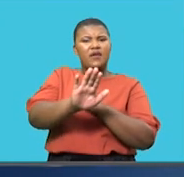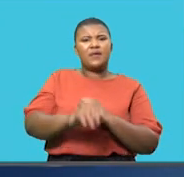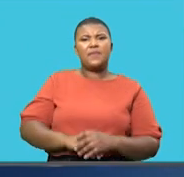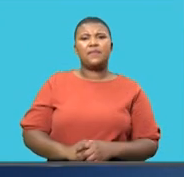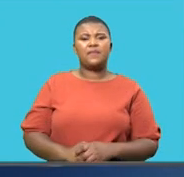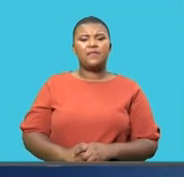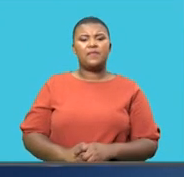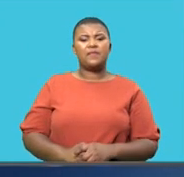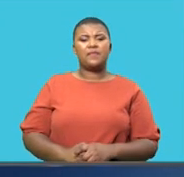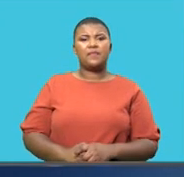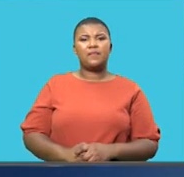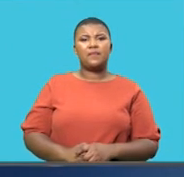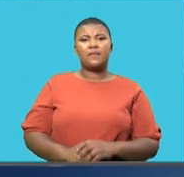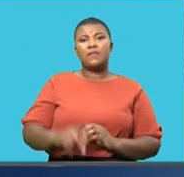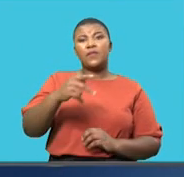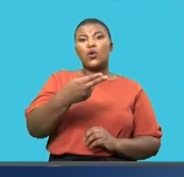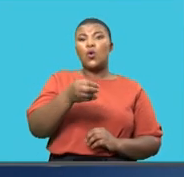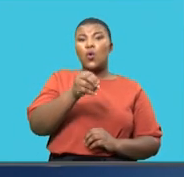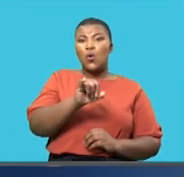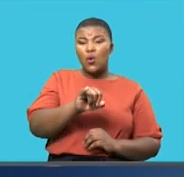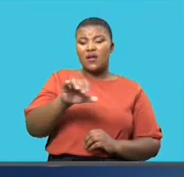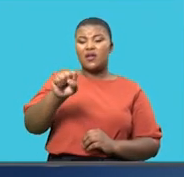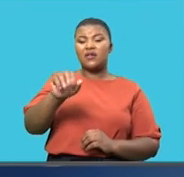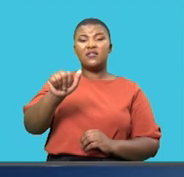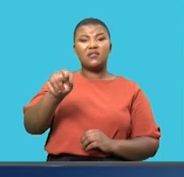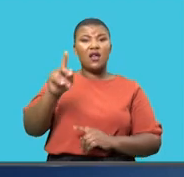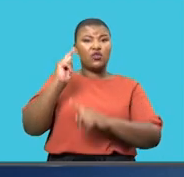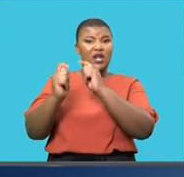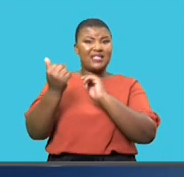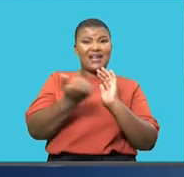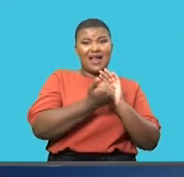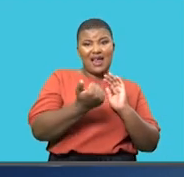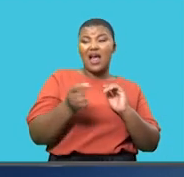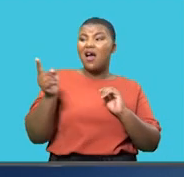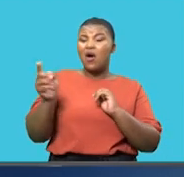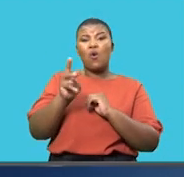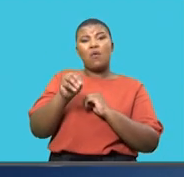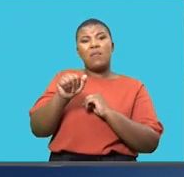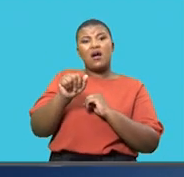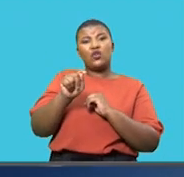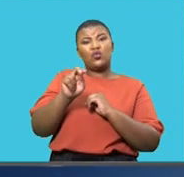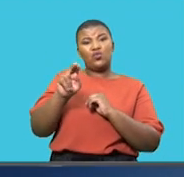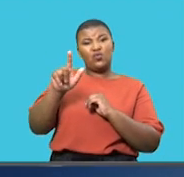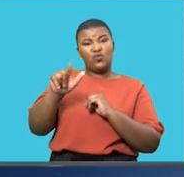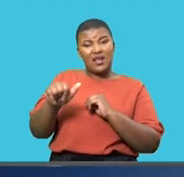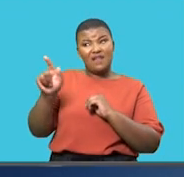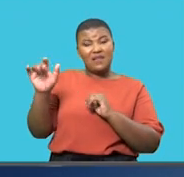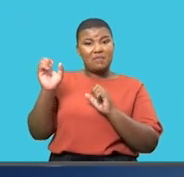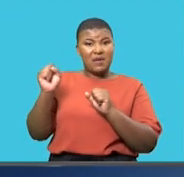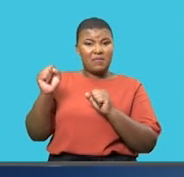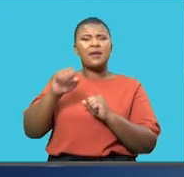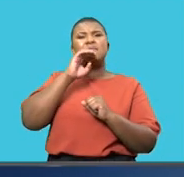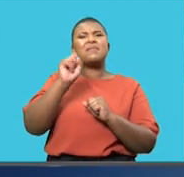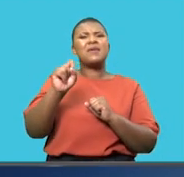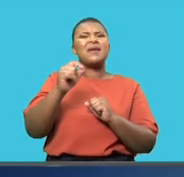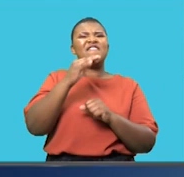the Khoisan Traditional Leadership Act is the legislation that Advocate Matula was referring to, which basically only deals with